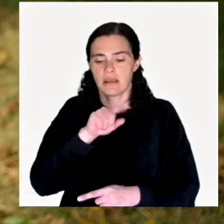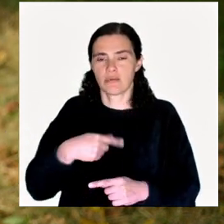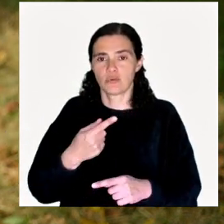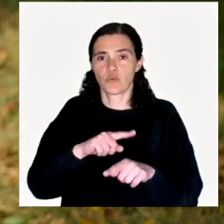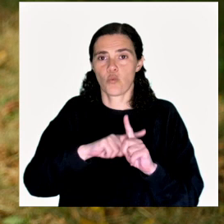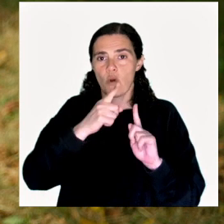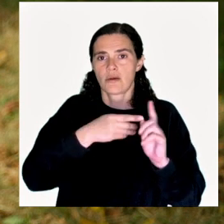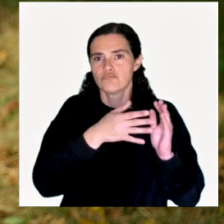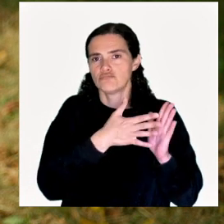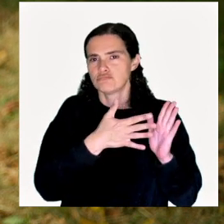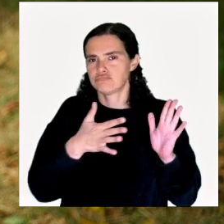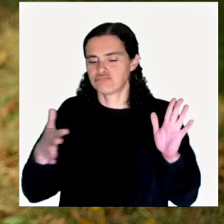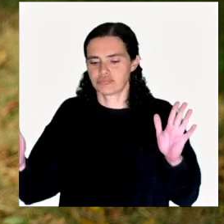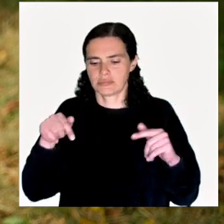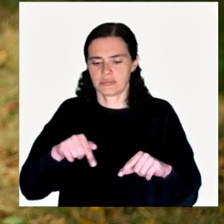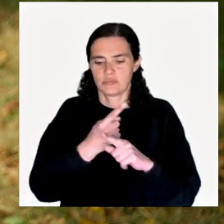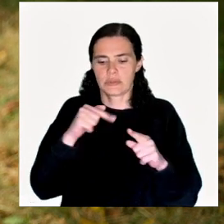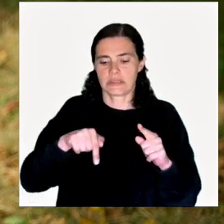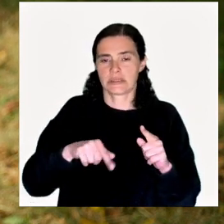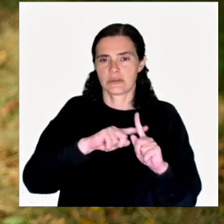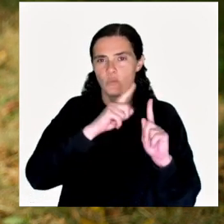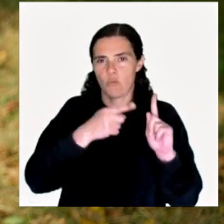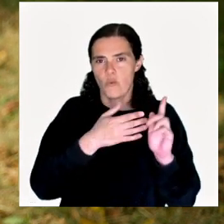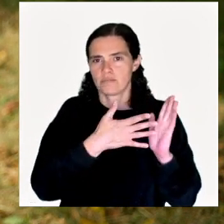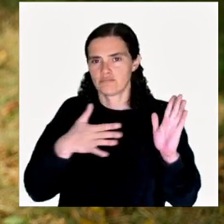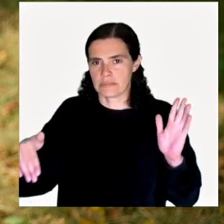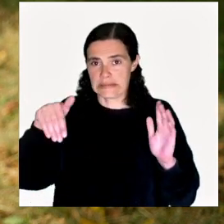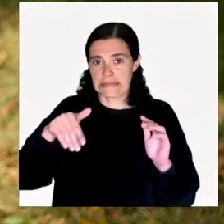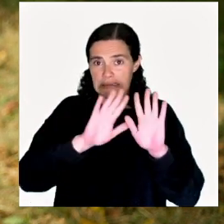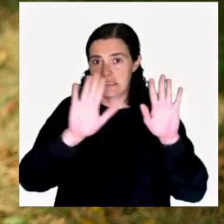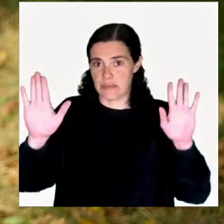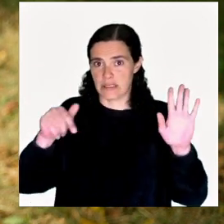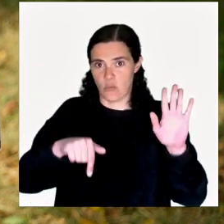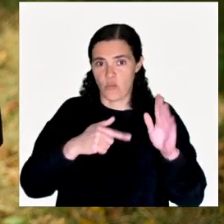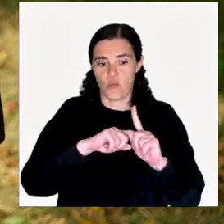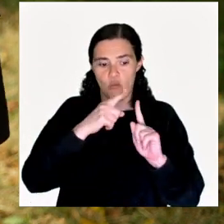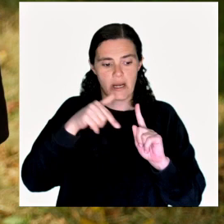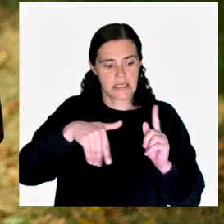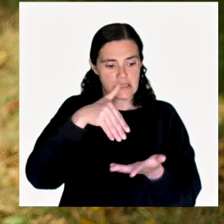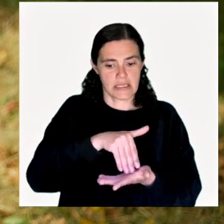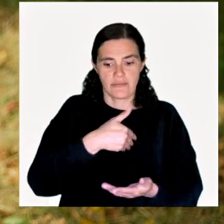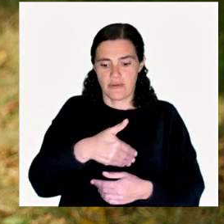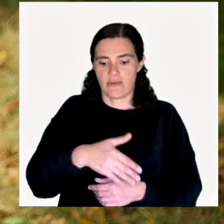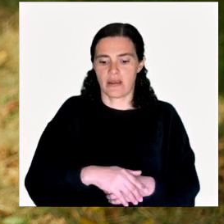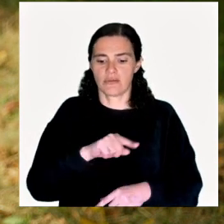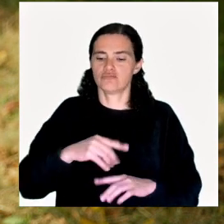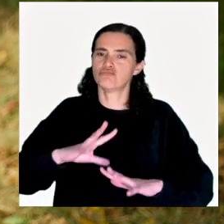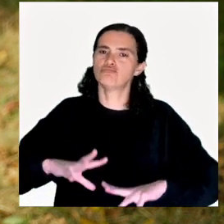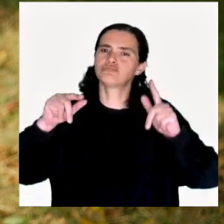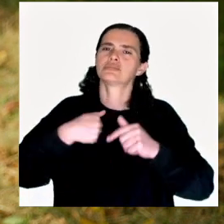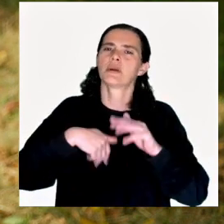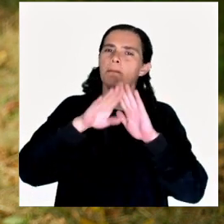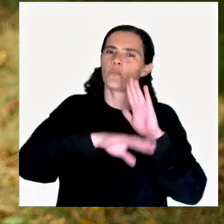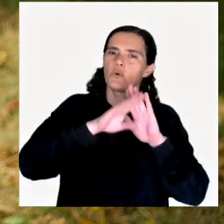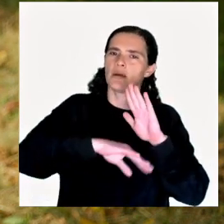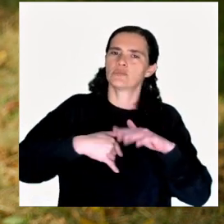we will over the year, because this exhibition will be installed for an entire year at Serralves, develop a